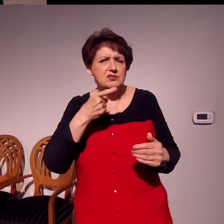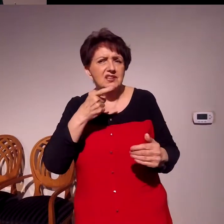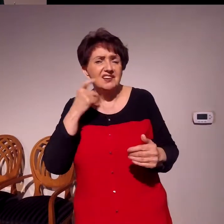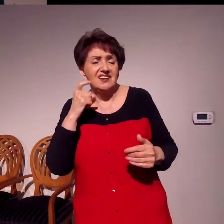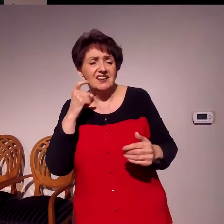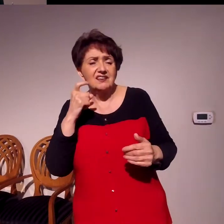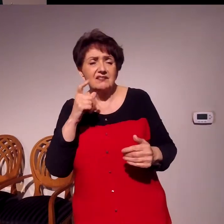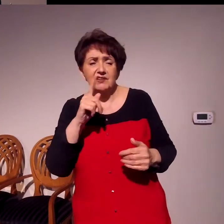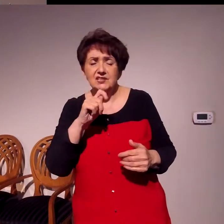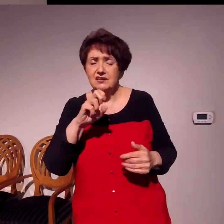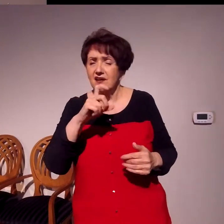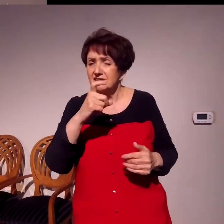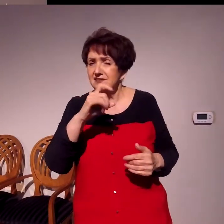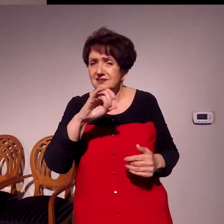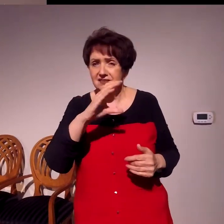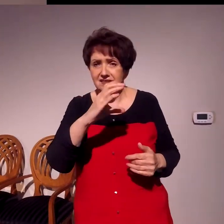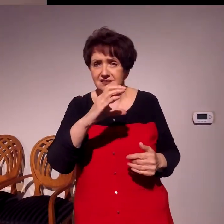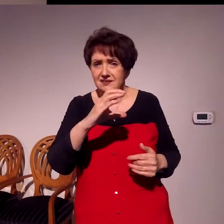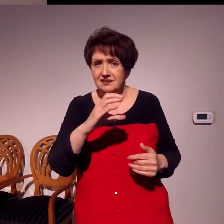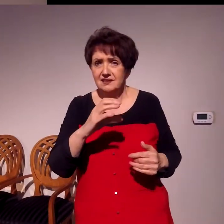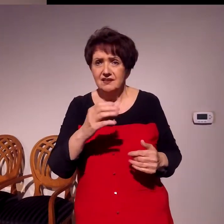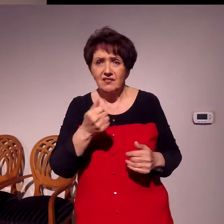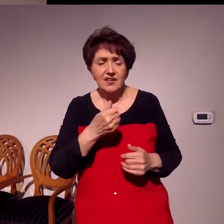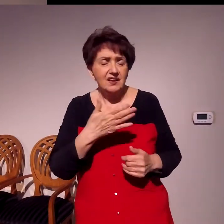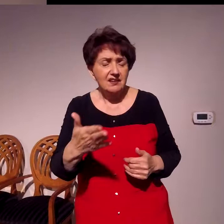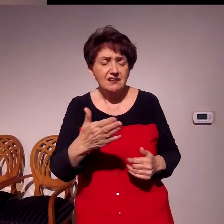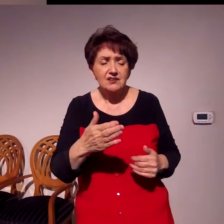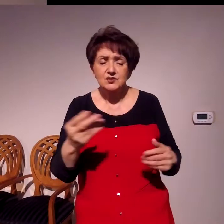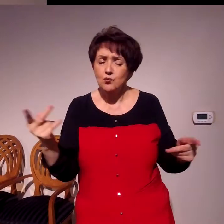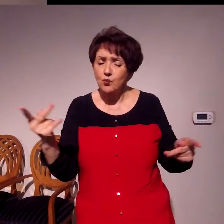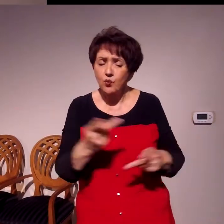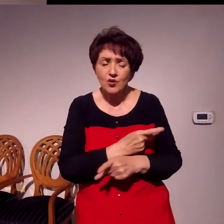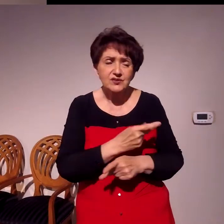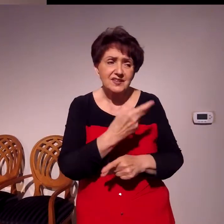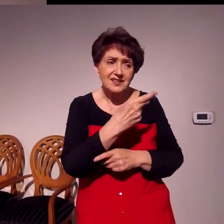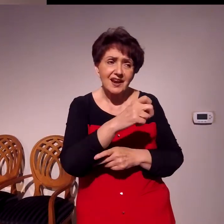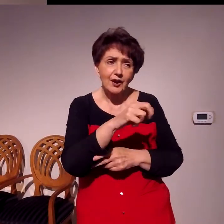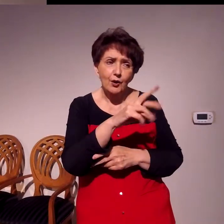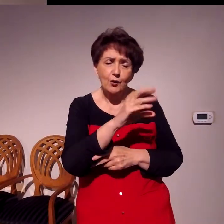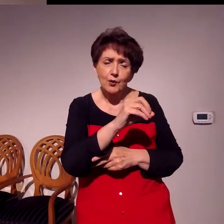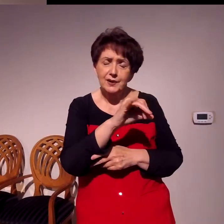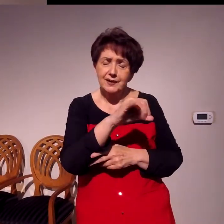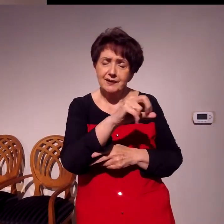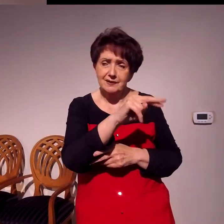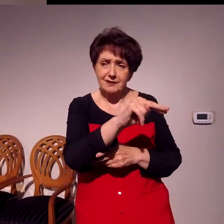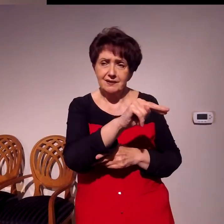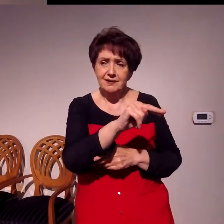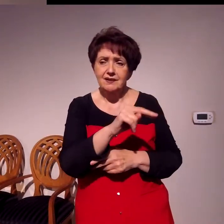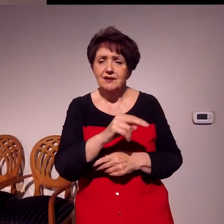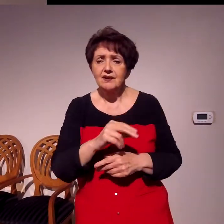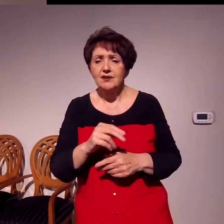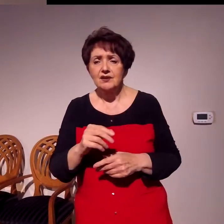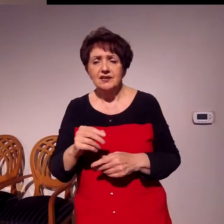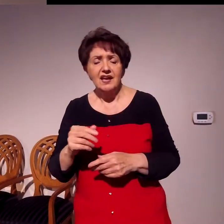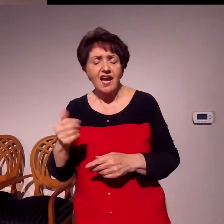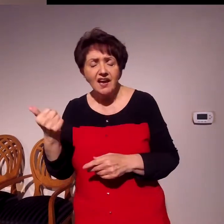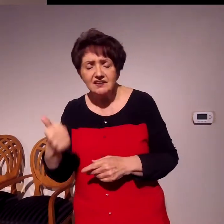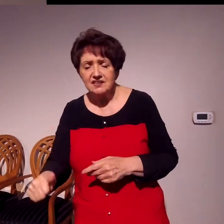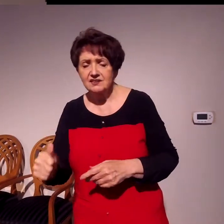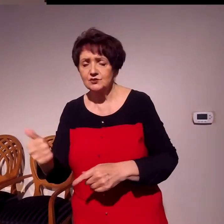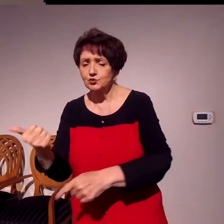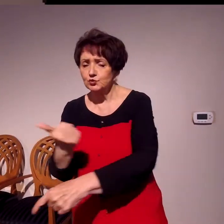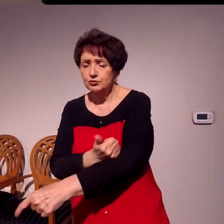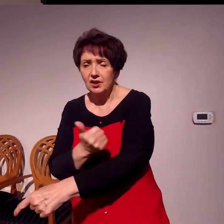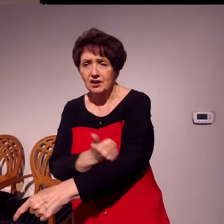toxic substance that there is, more so than heroin, more so than any illegal, illicit drug more so